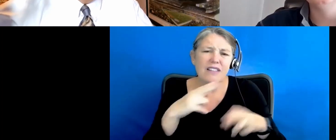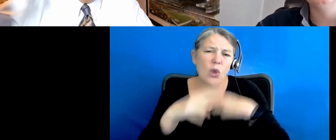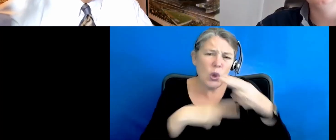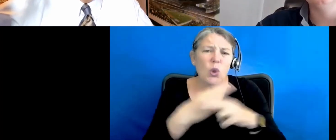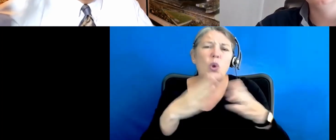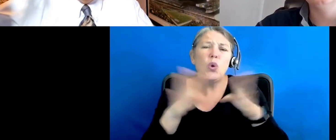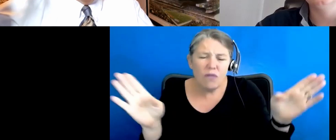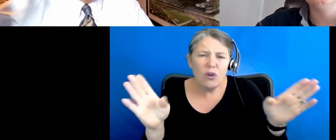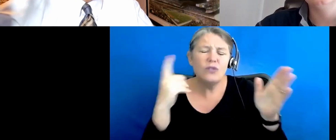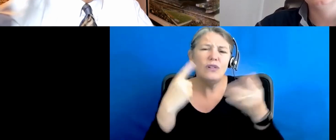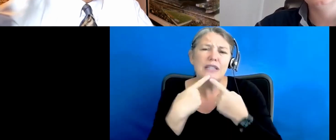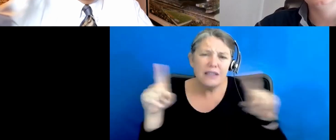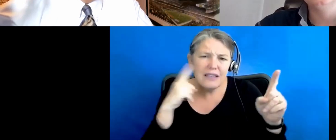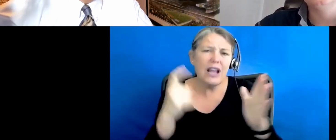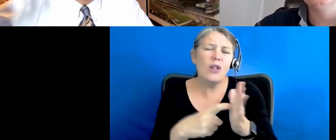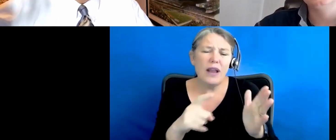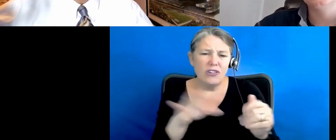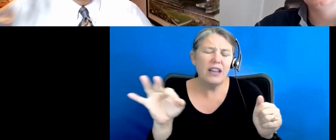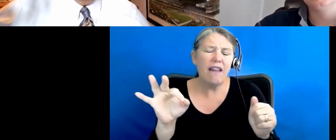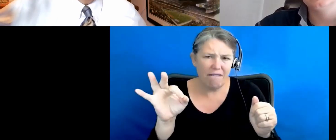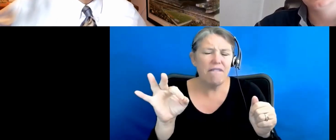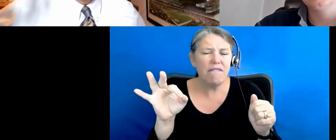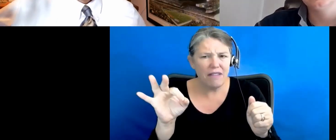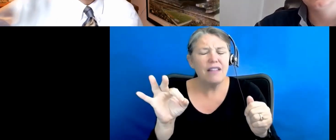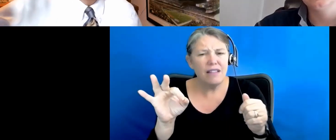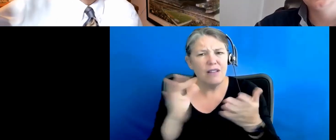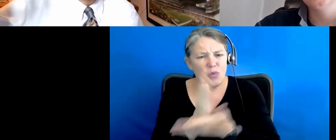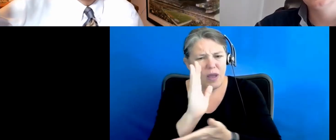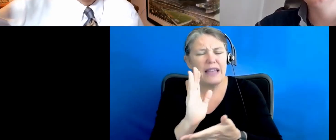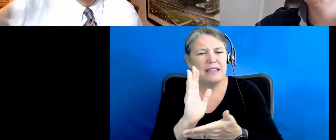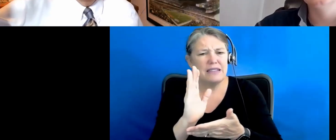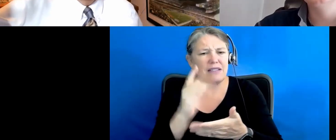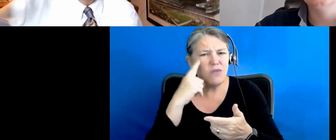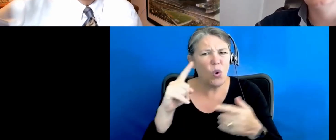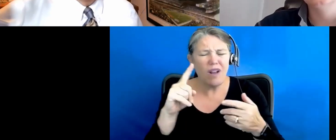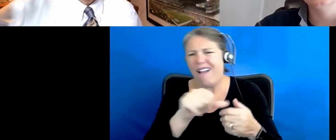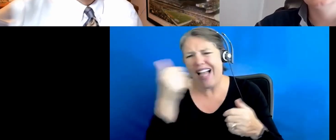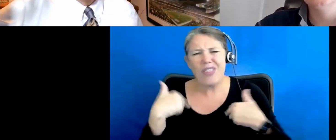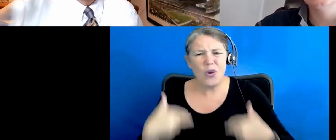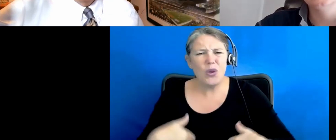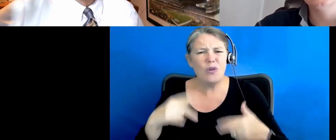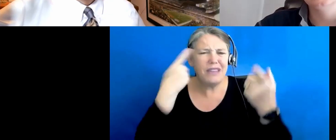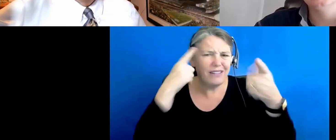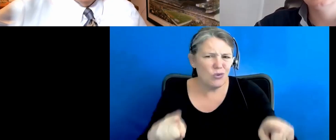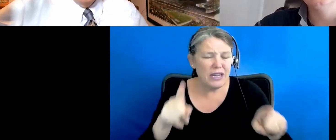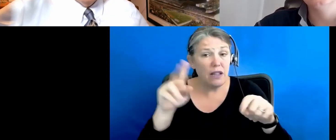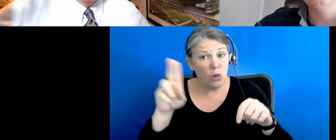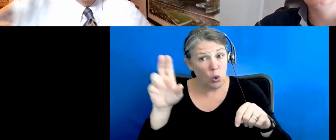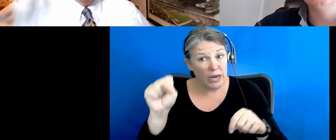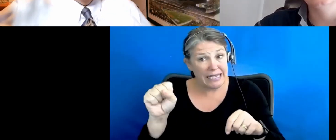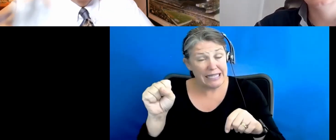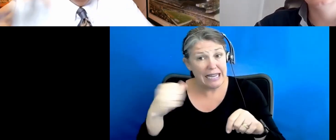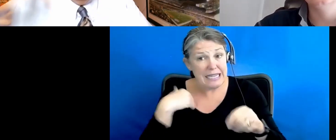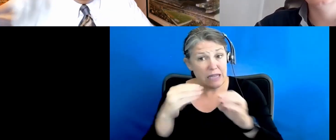Rights, the Convention on the Rights of the Child, and other international human treaties. The U.S. is party to over